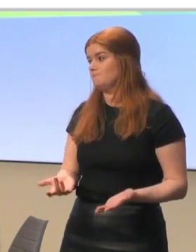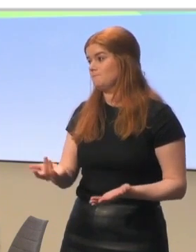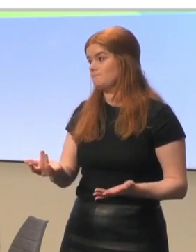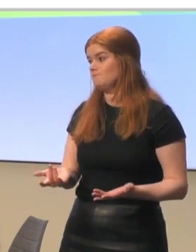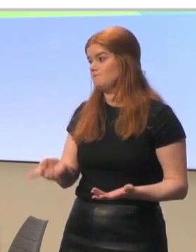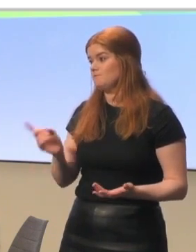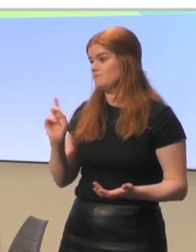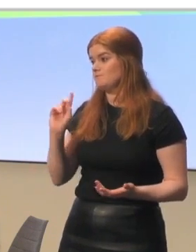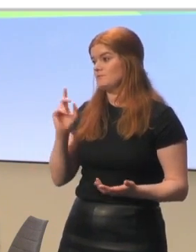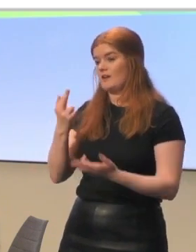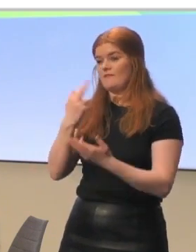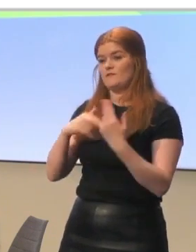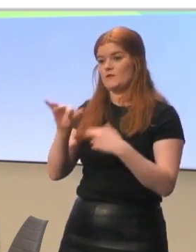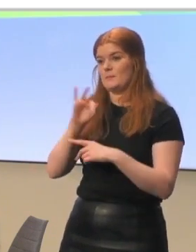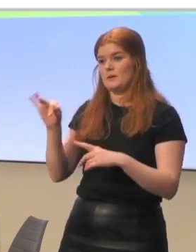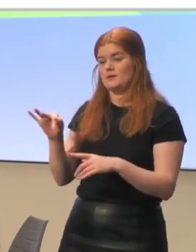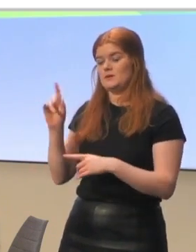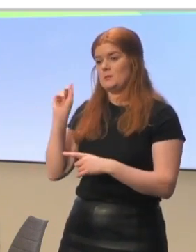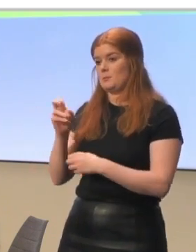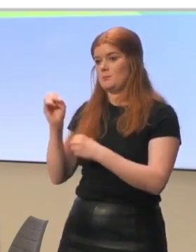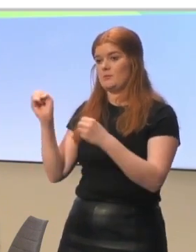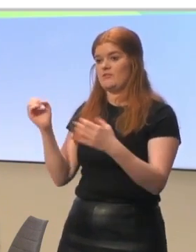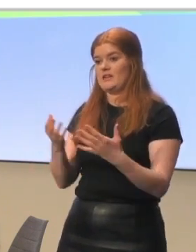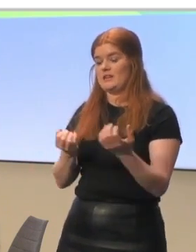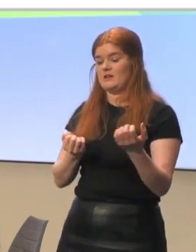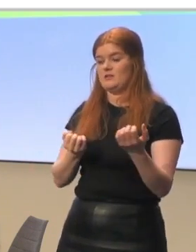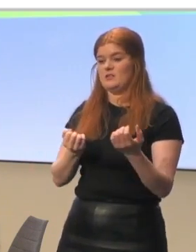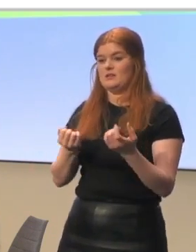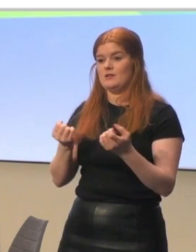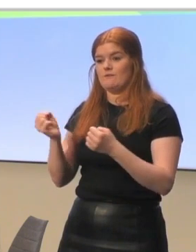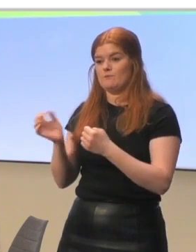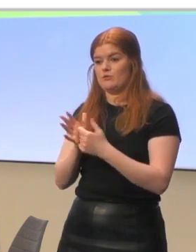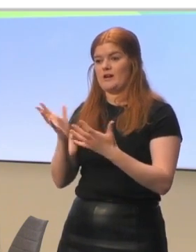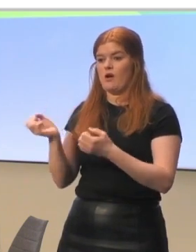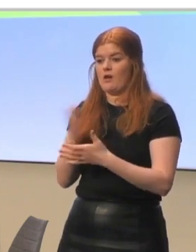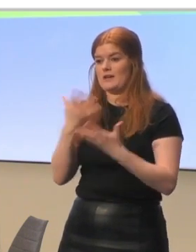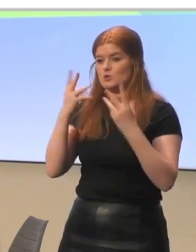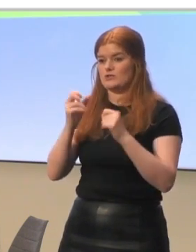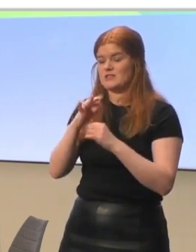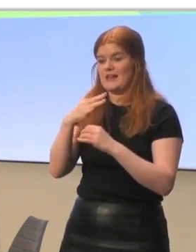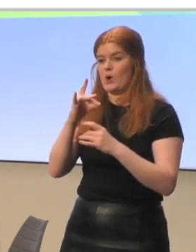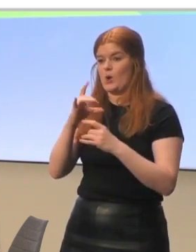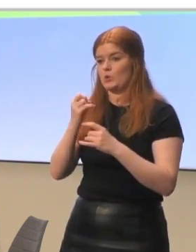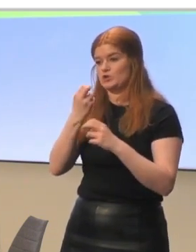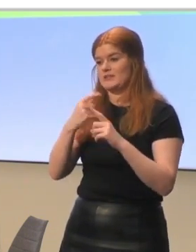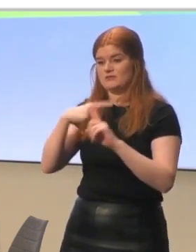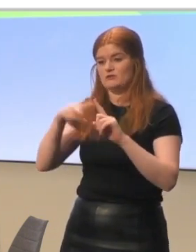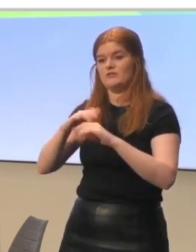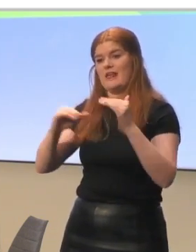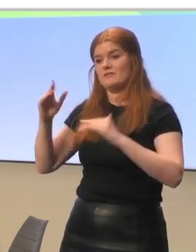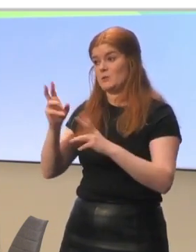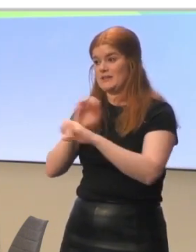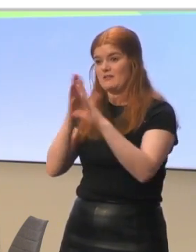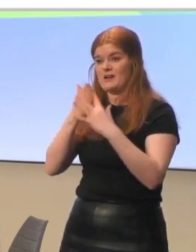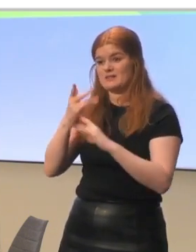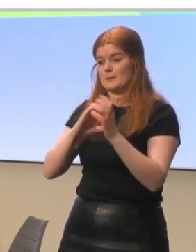this is for myself, but the provision of a vehicle which provides all educational stakeholders at regional level quick access and clear communication